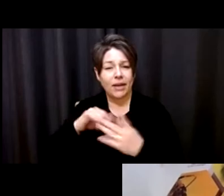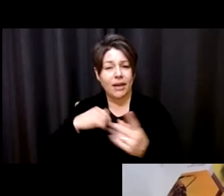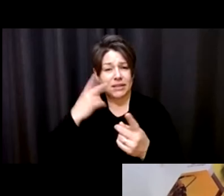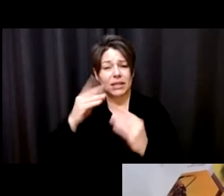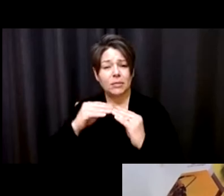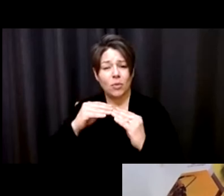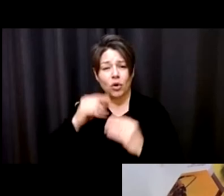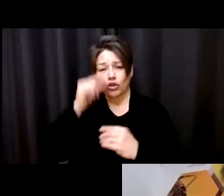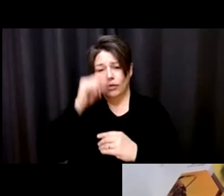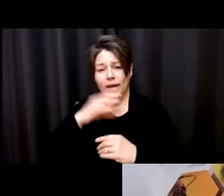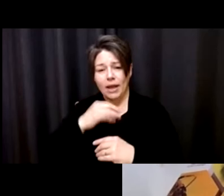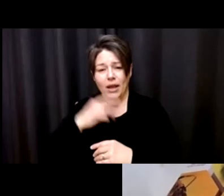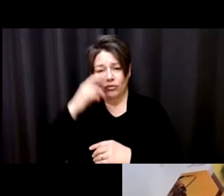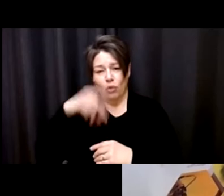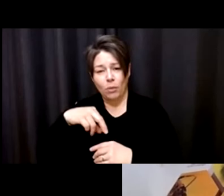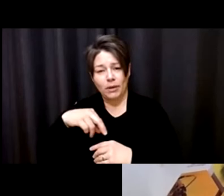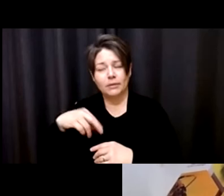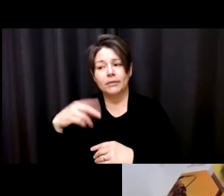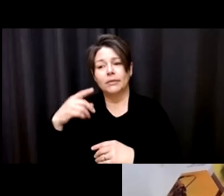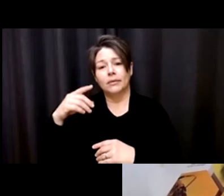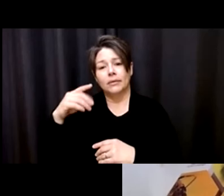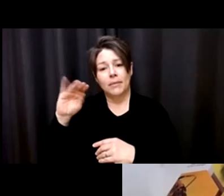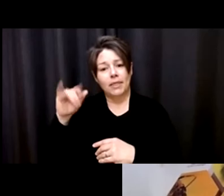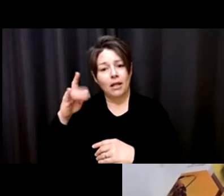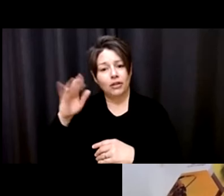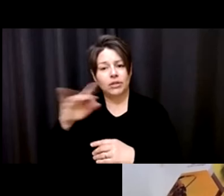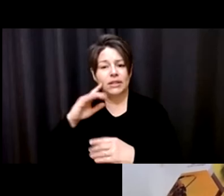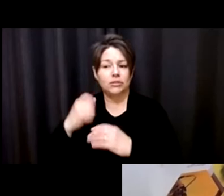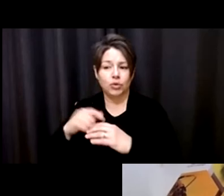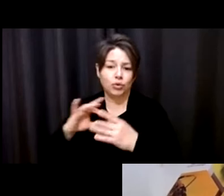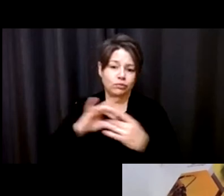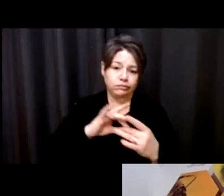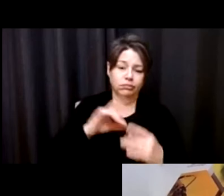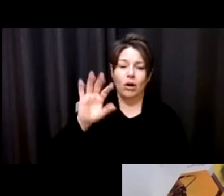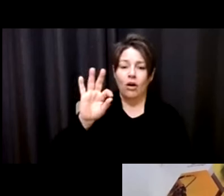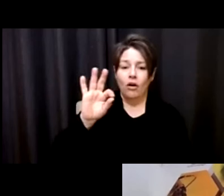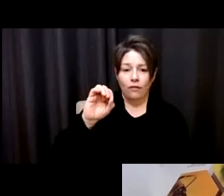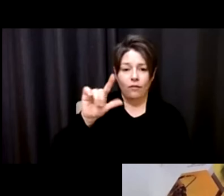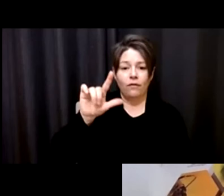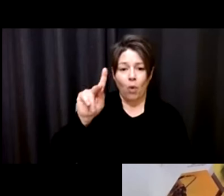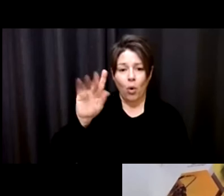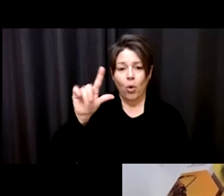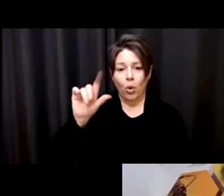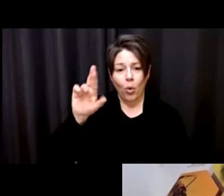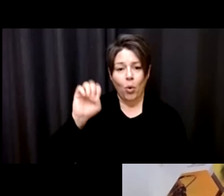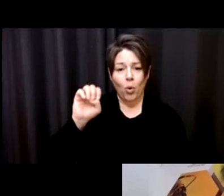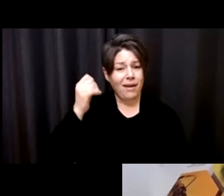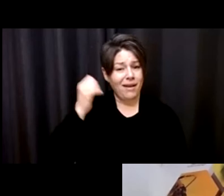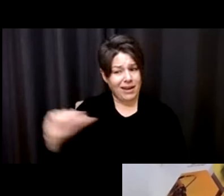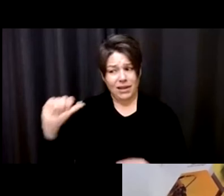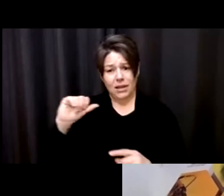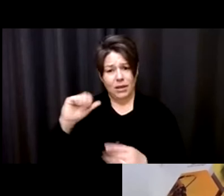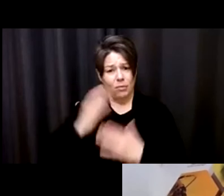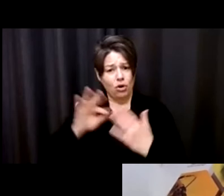Greek and Roman mythology and its ties to bee folklore. Are there any parts of your work that pull from other